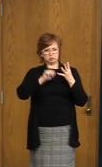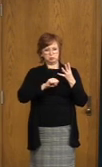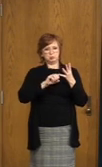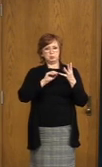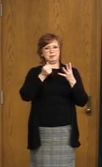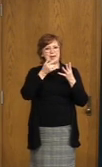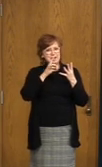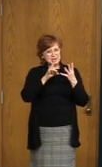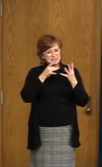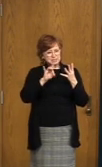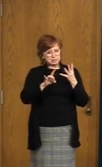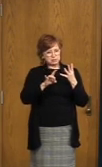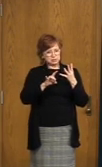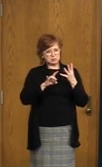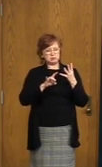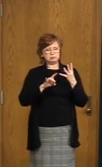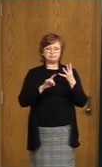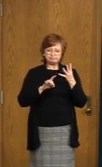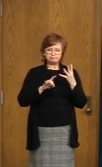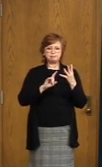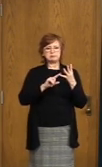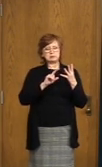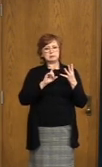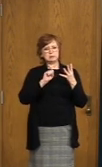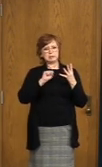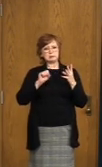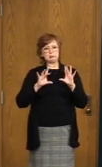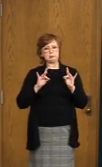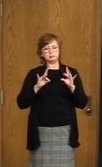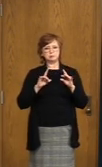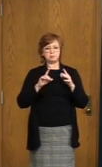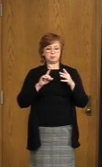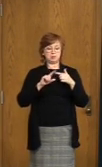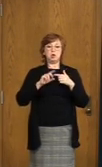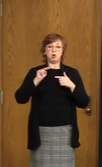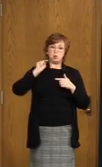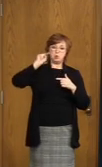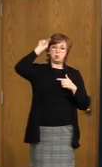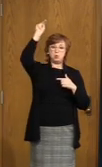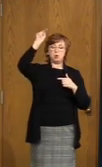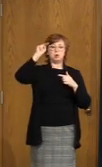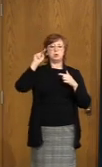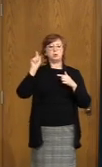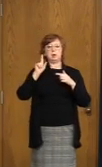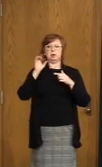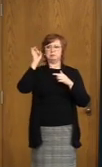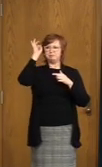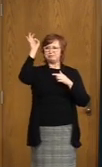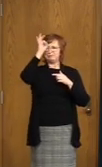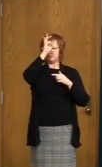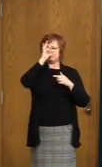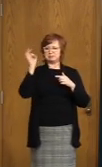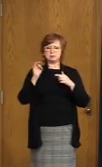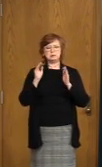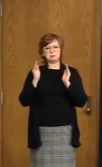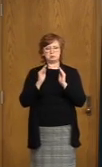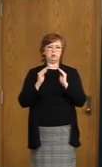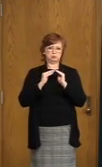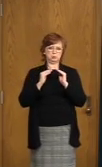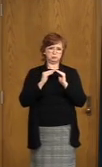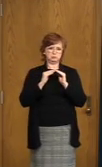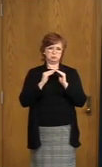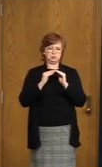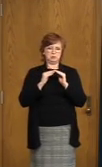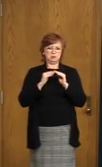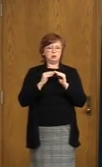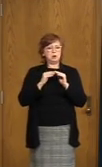and workplaces. The north, it's small populations, so in the north generally people are compliant, people are being very careful, but you